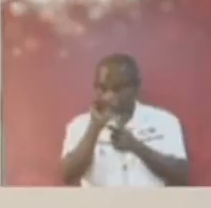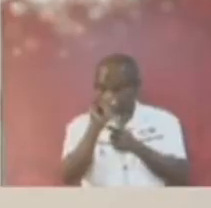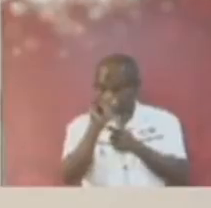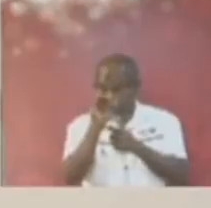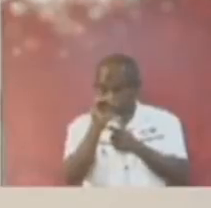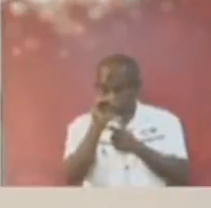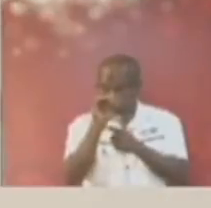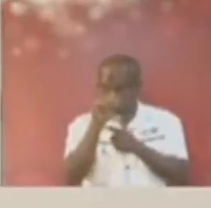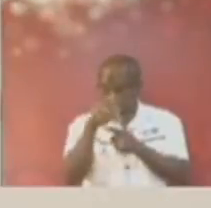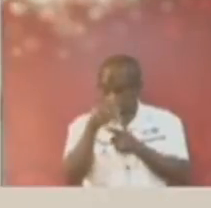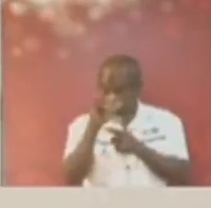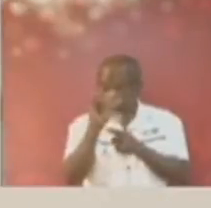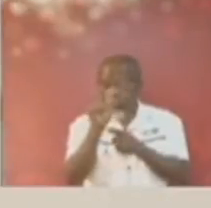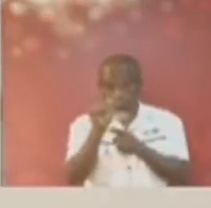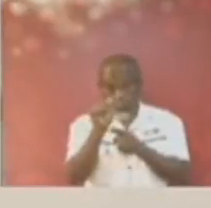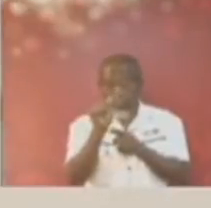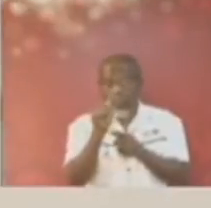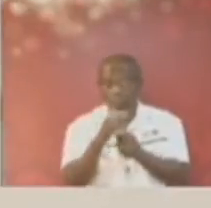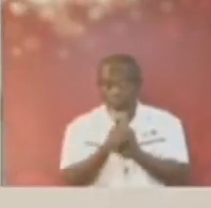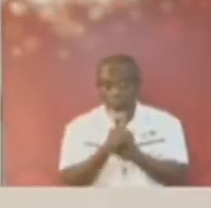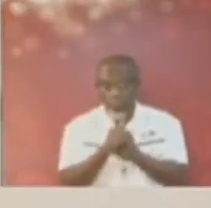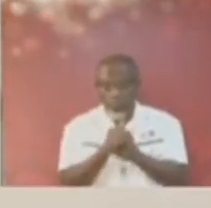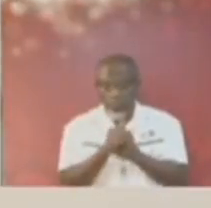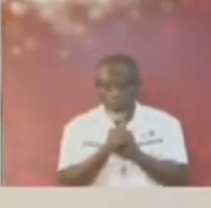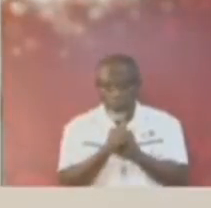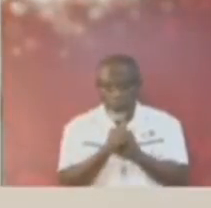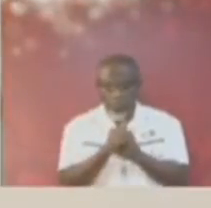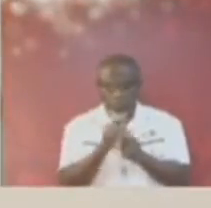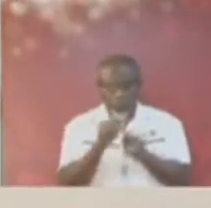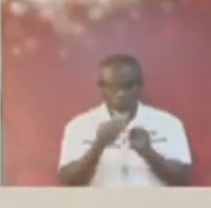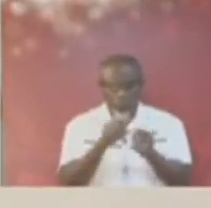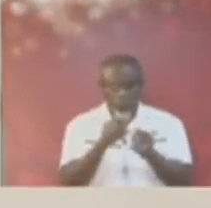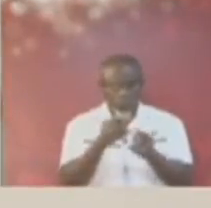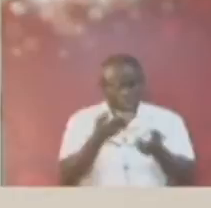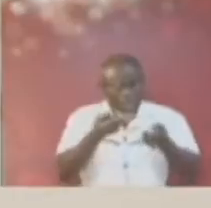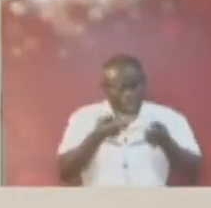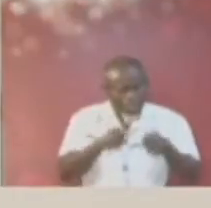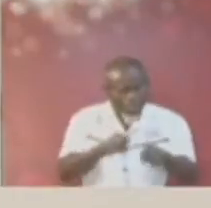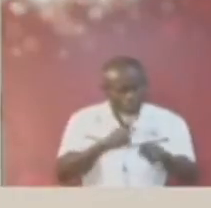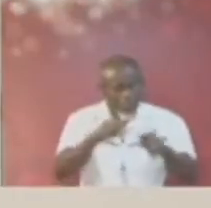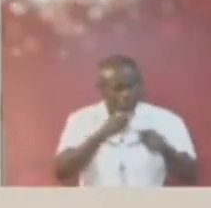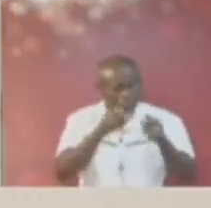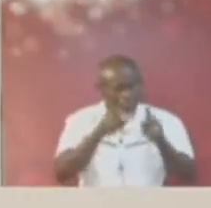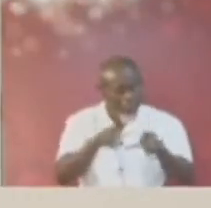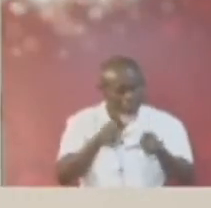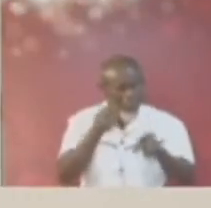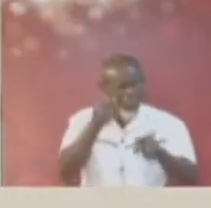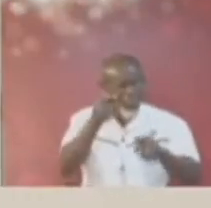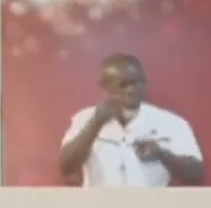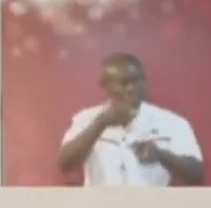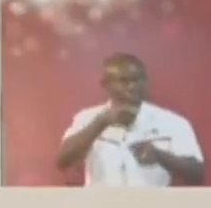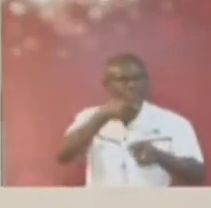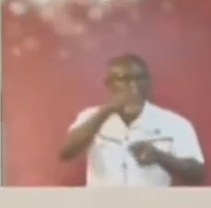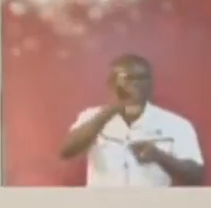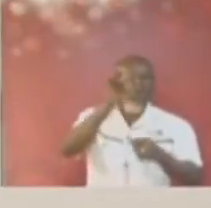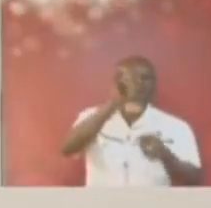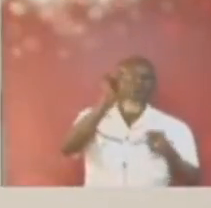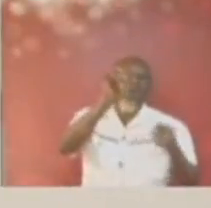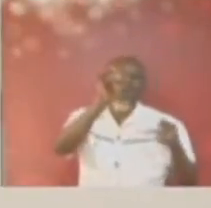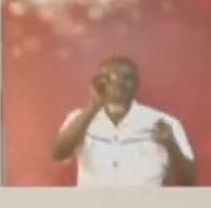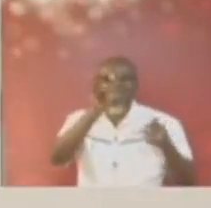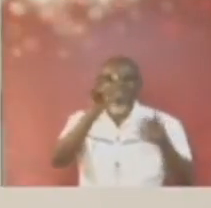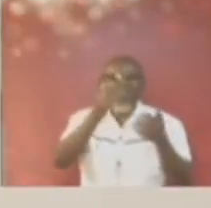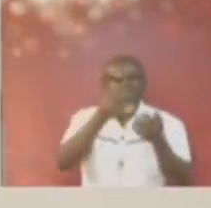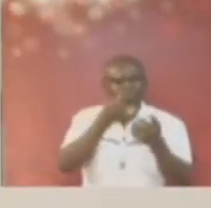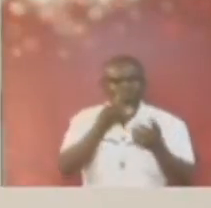is demonstrated when people have, as they say, a few drinks in their head, that blood alcohol level rises, the